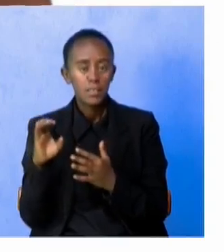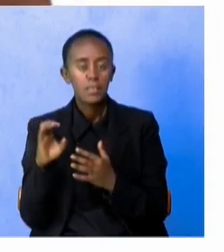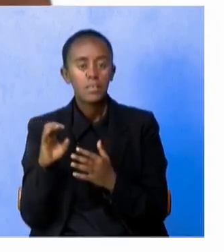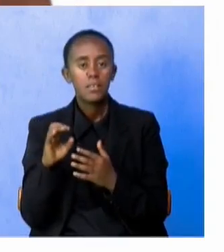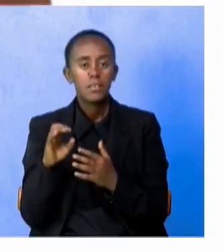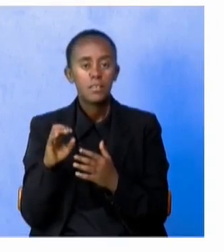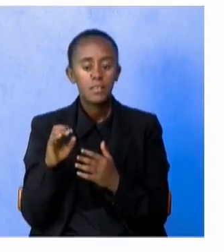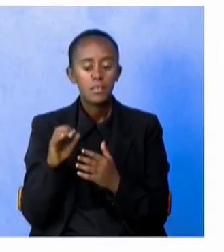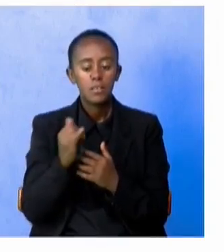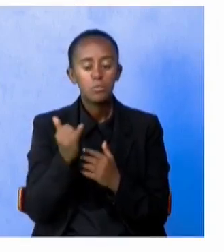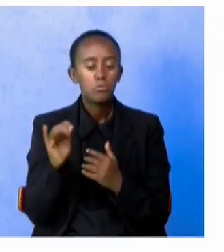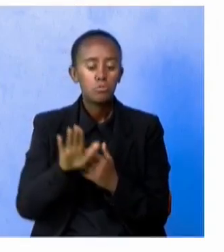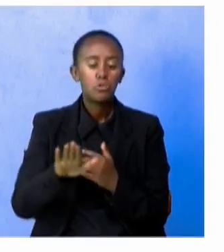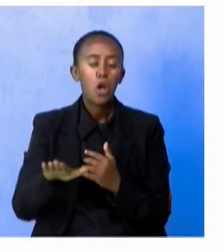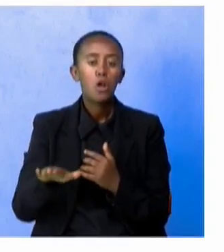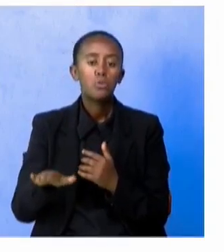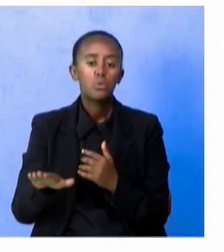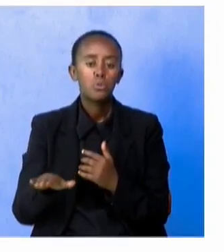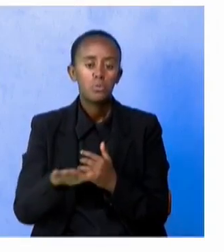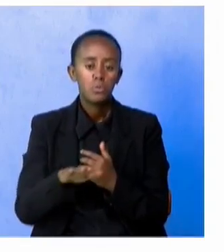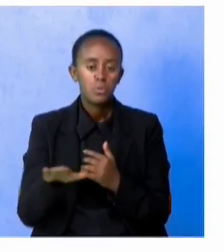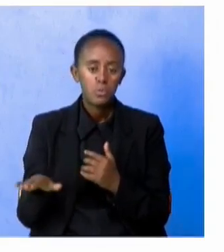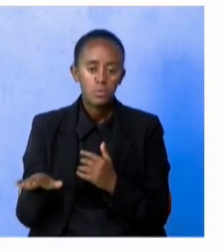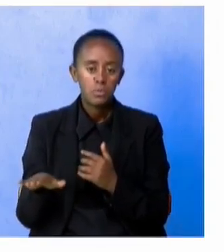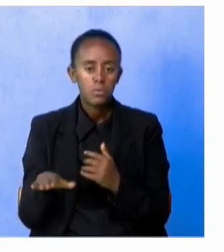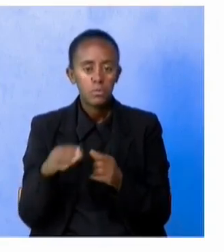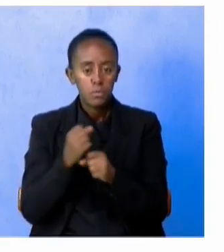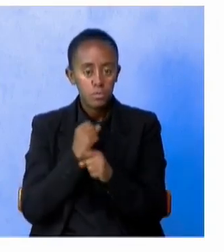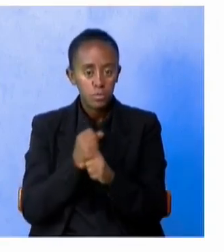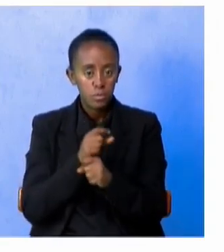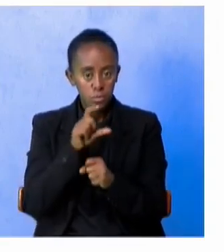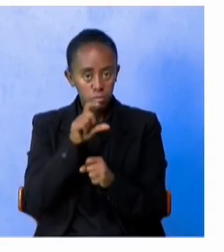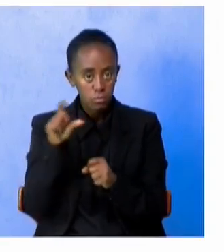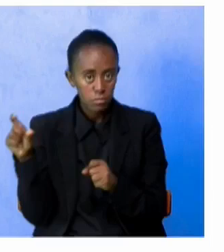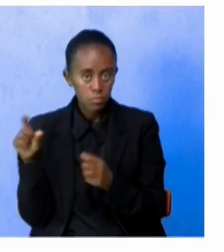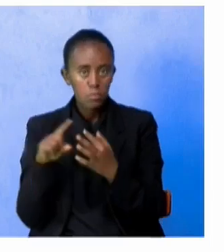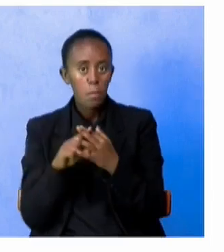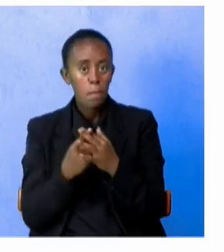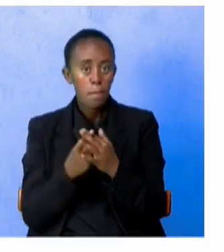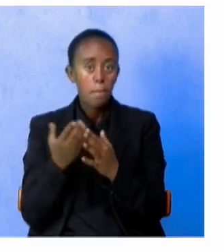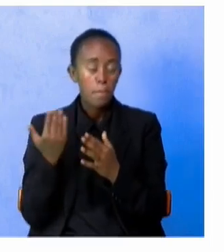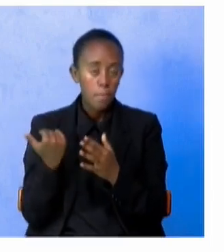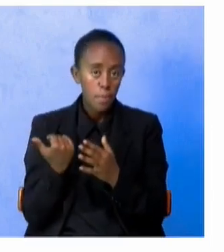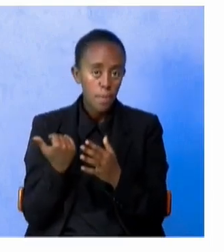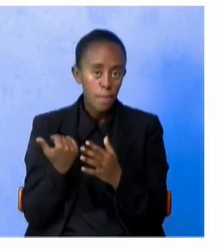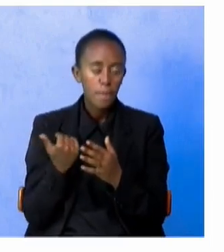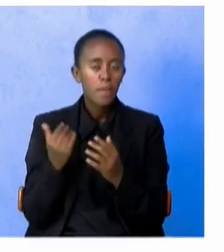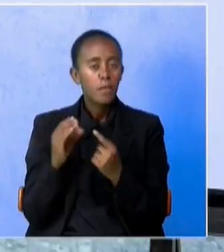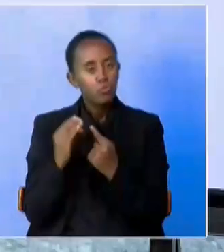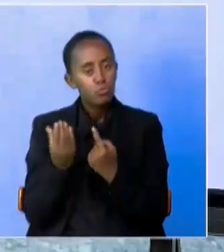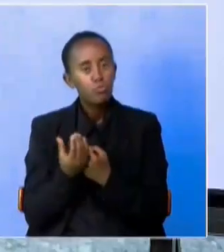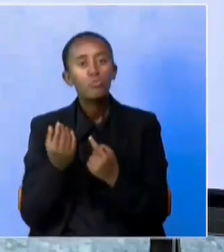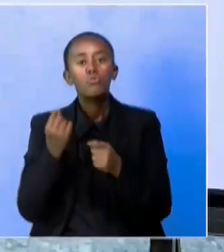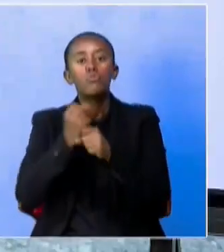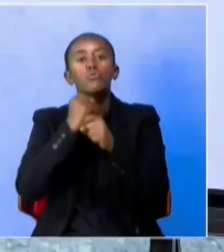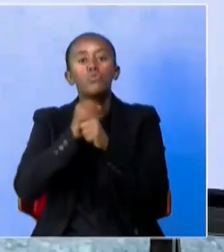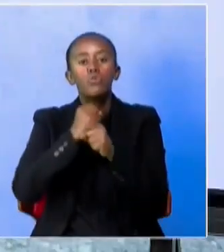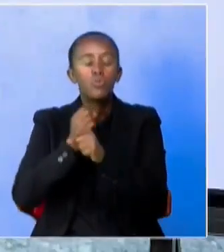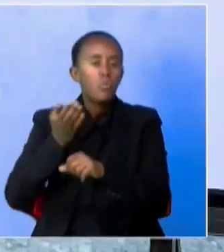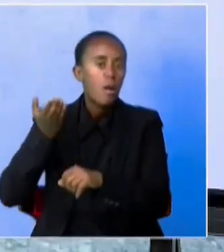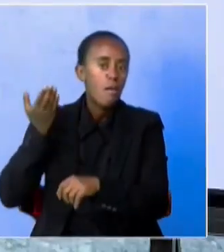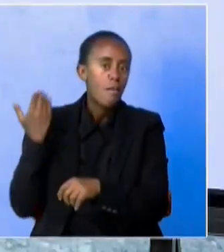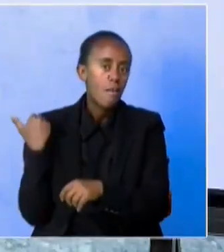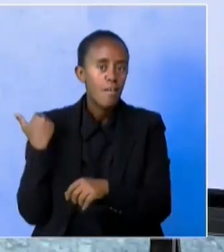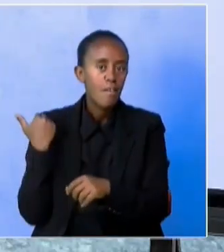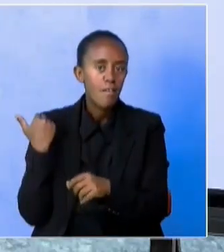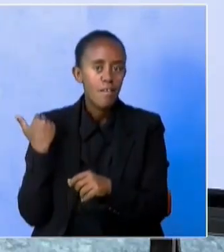So an action that began, or a situation that began earlier on when they were children, but